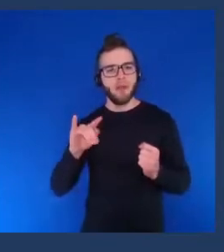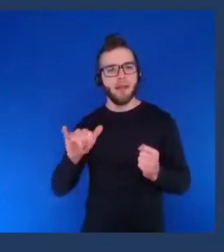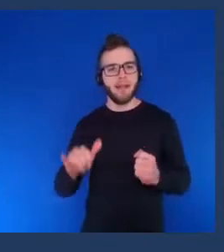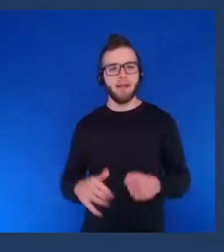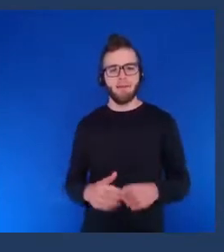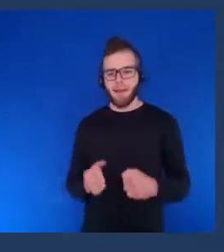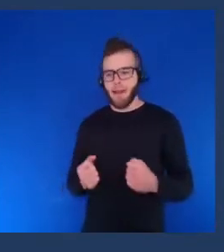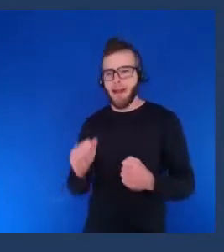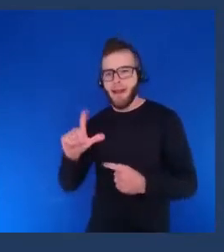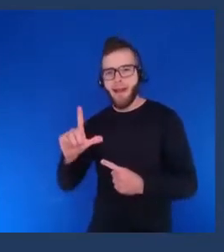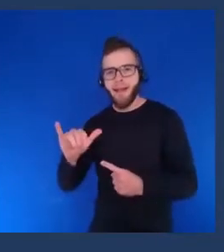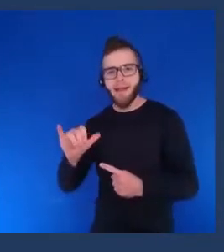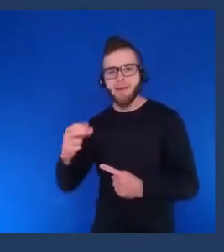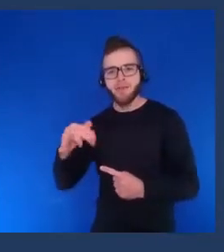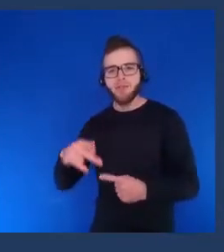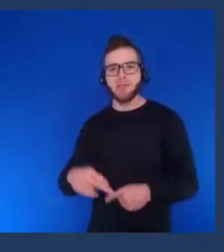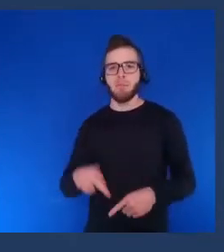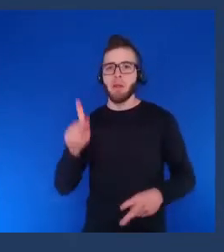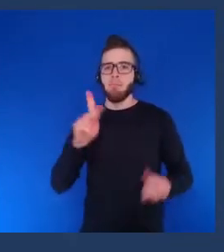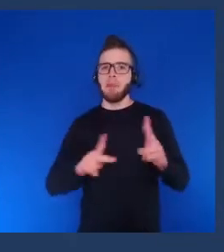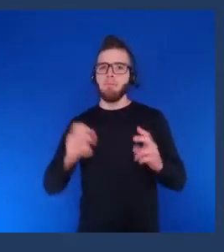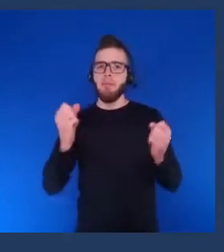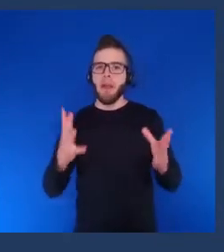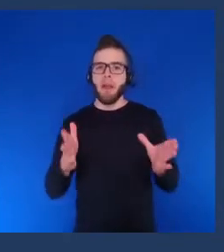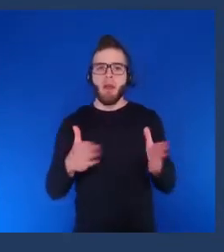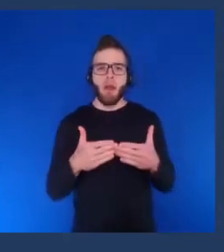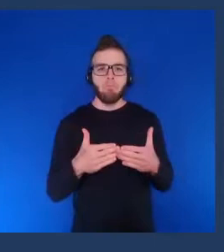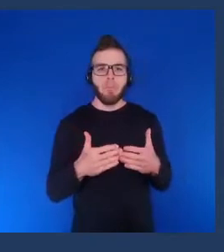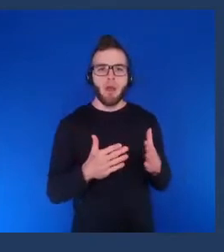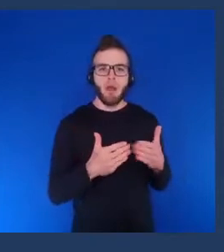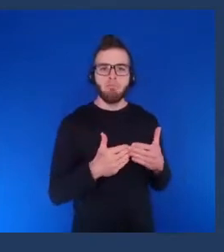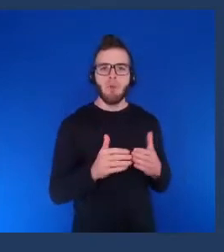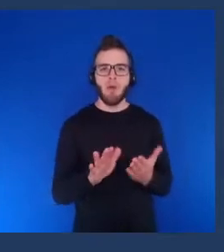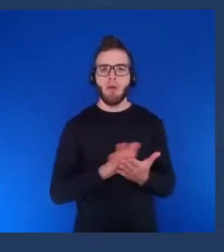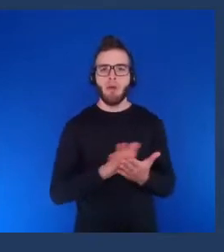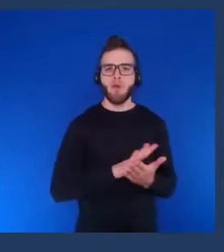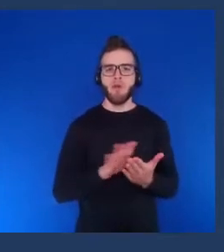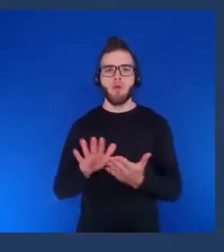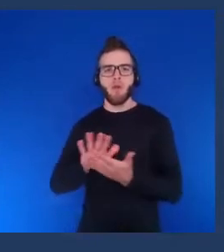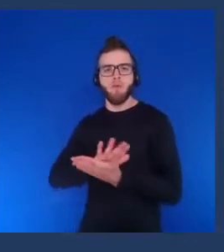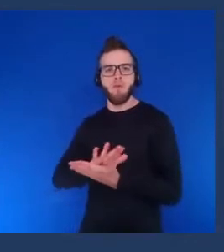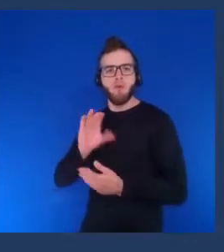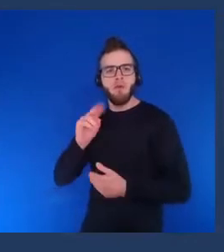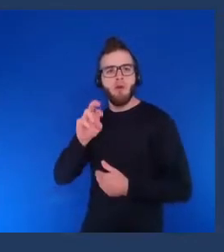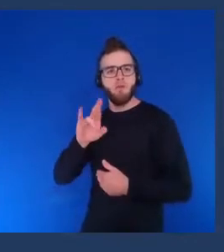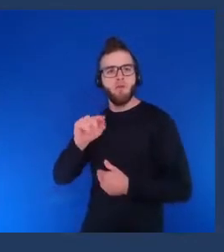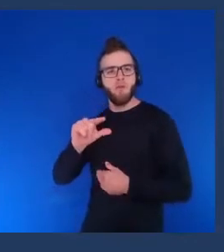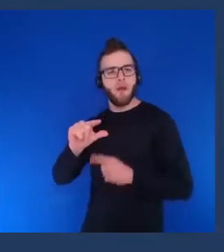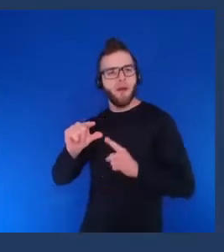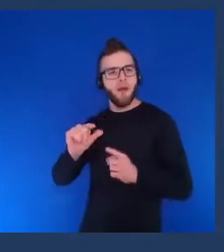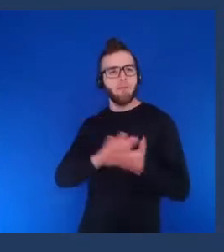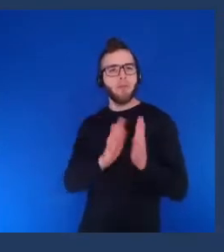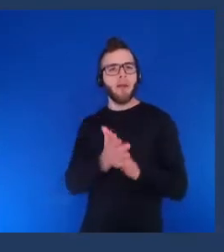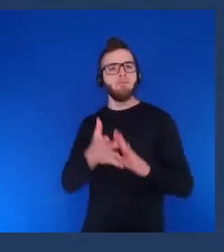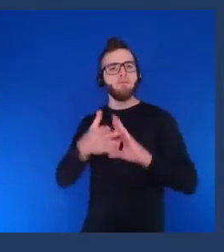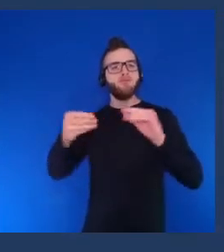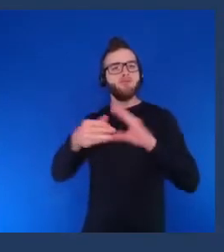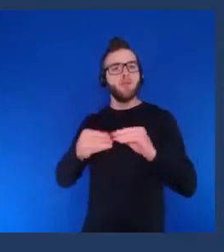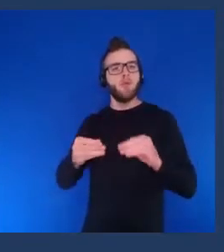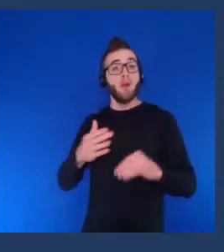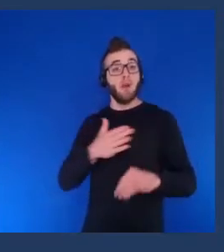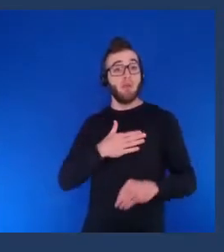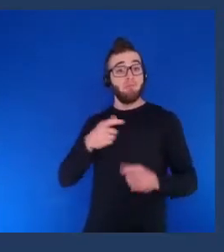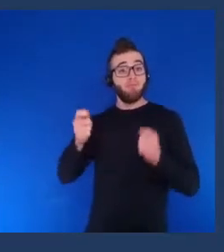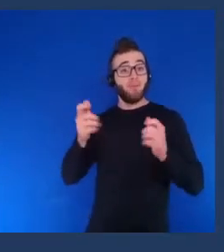to see role models tell their covering stories. My manager, Kathleen, was wonderful at being vulnerable and giving me room